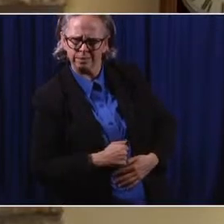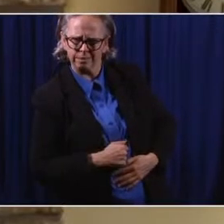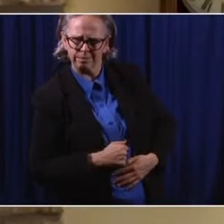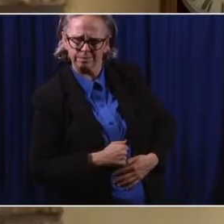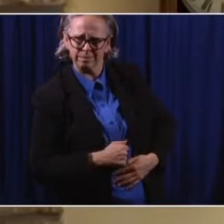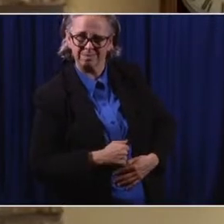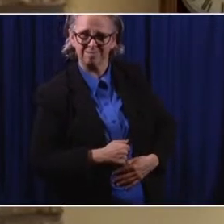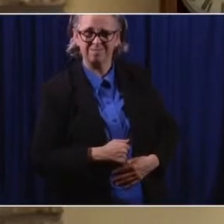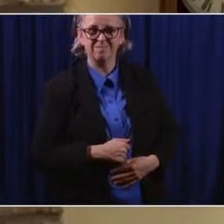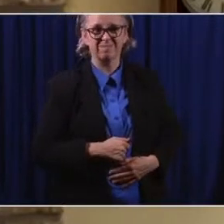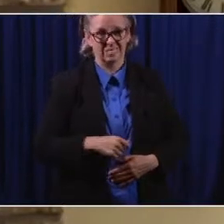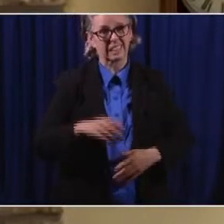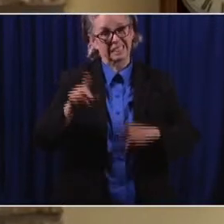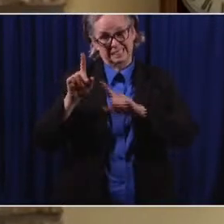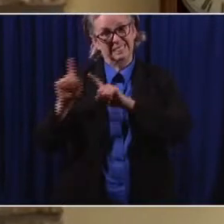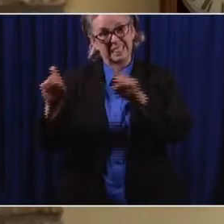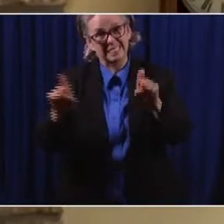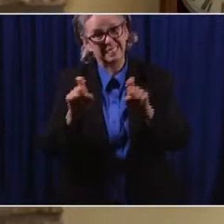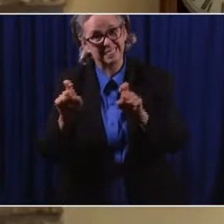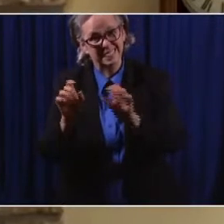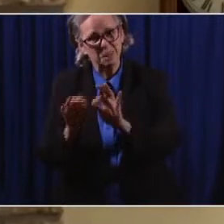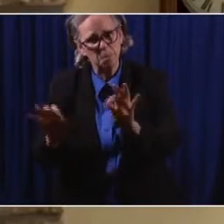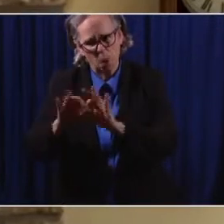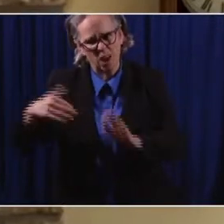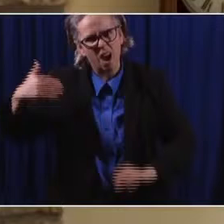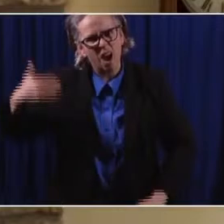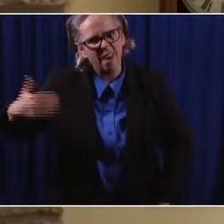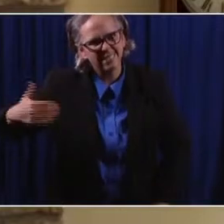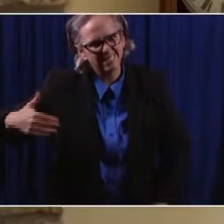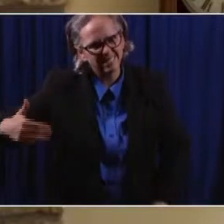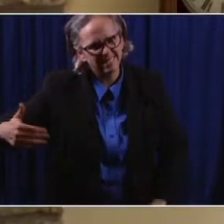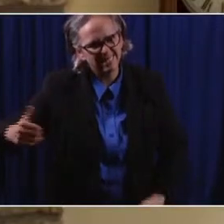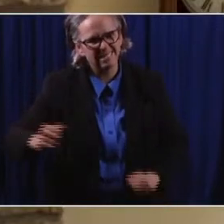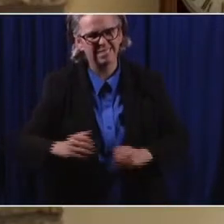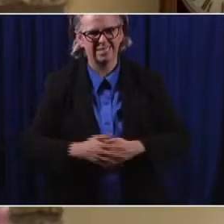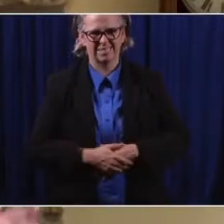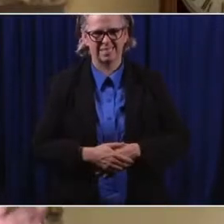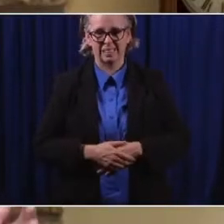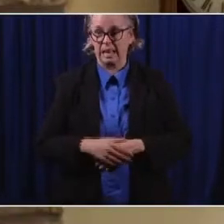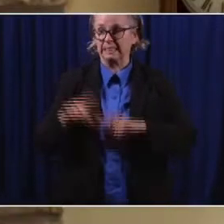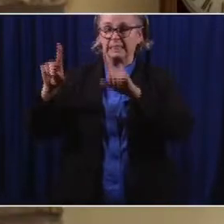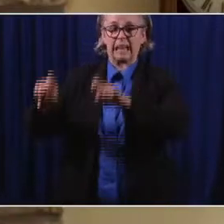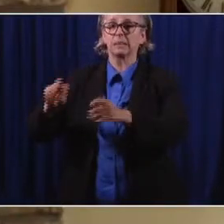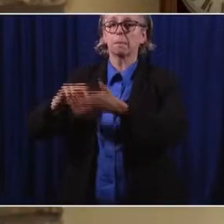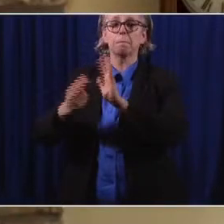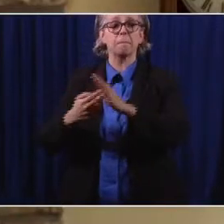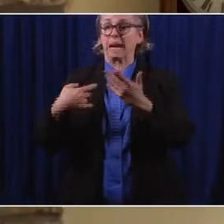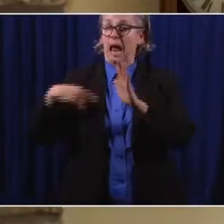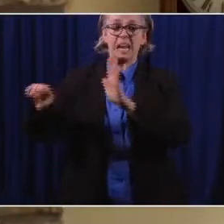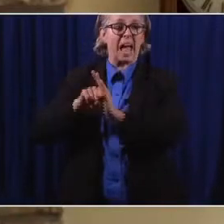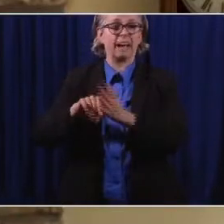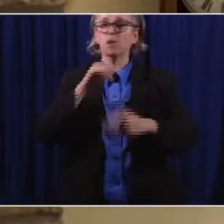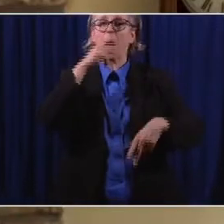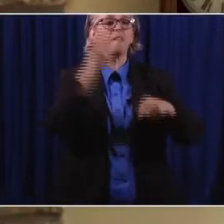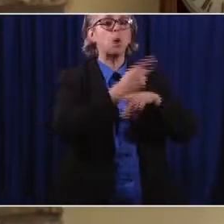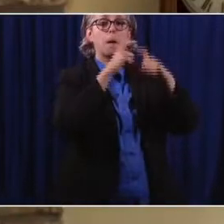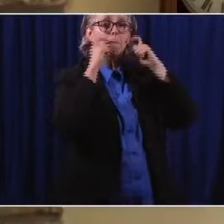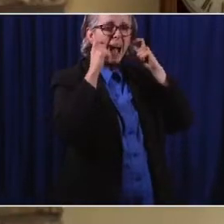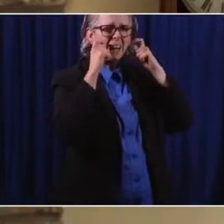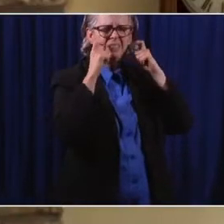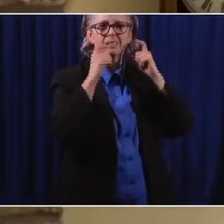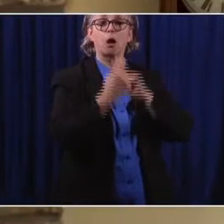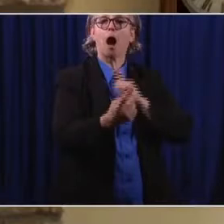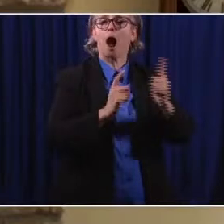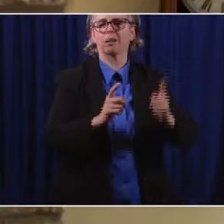testing, that testing is very important, but it is not a substitute for the mask, not a substitute for the distance, not a substitute for those other